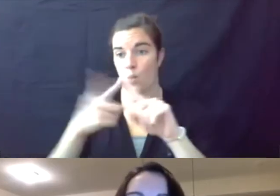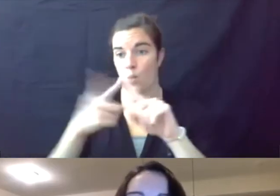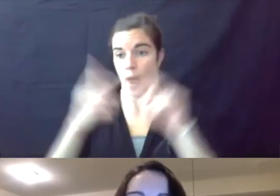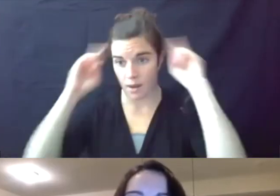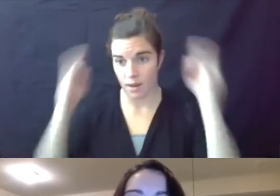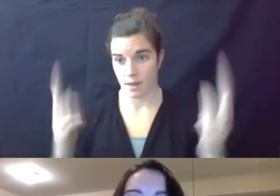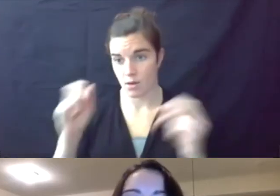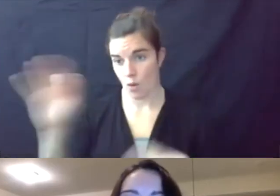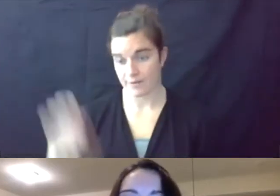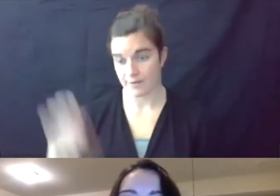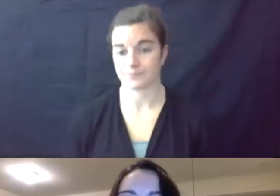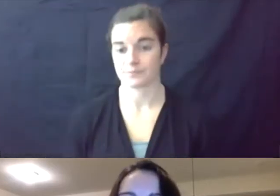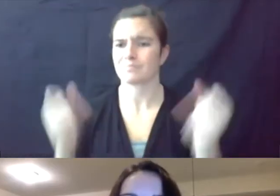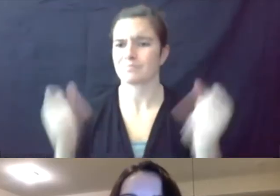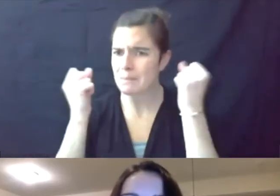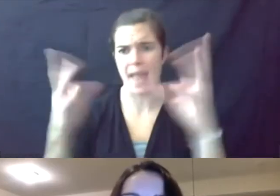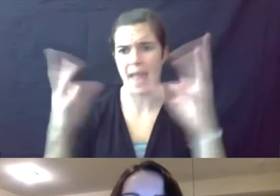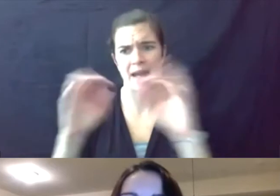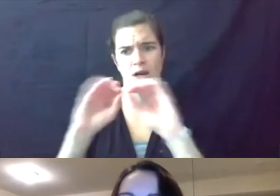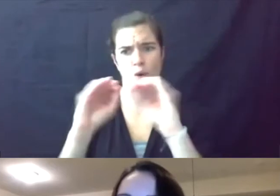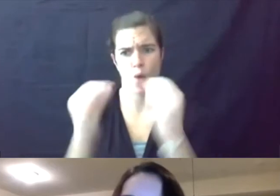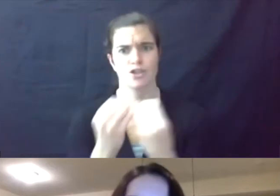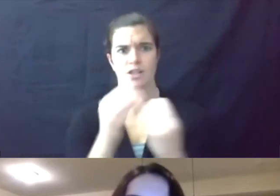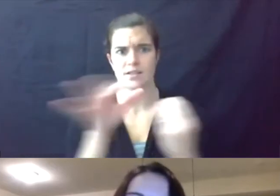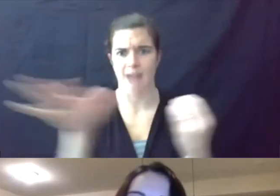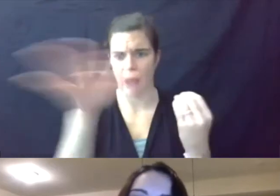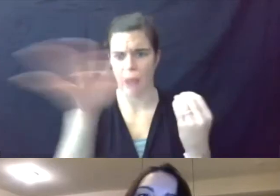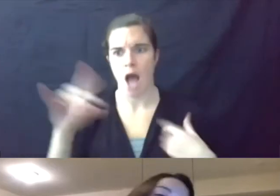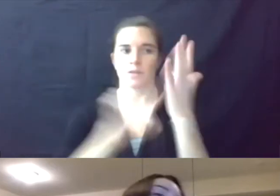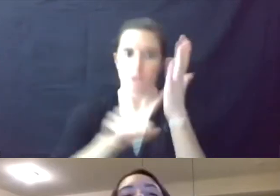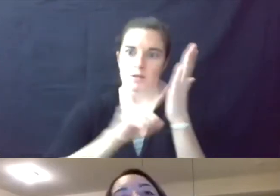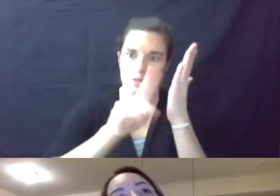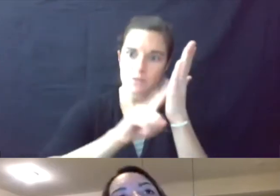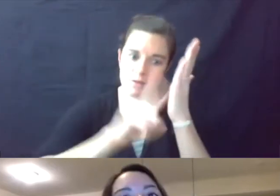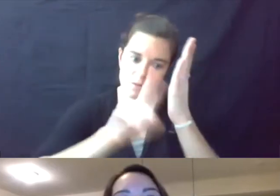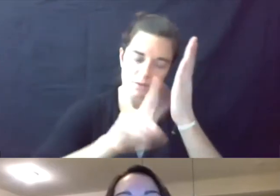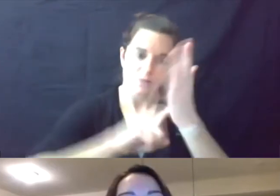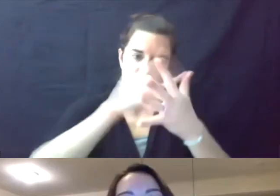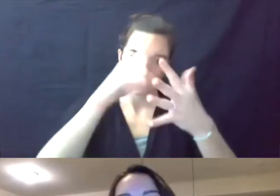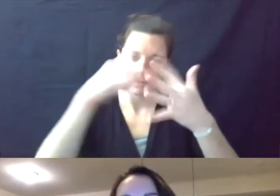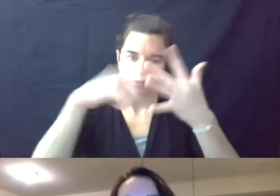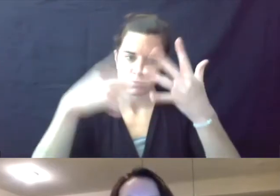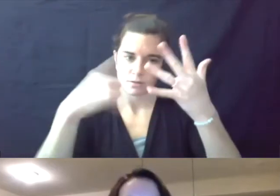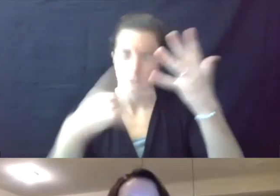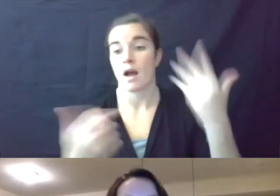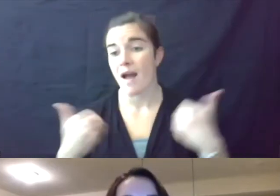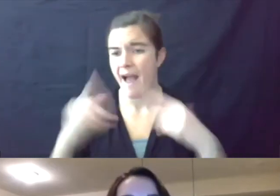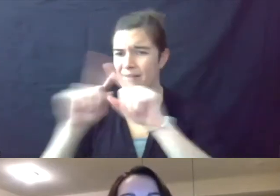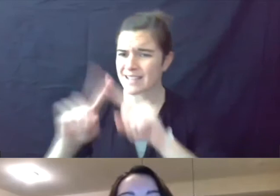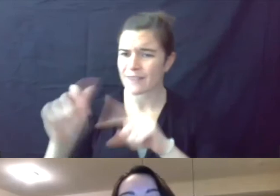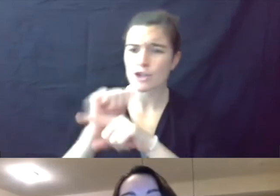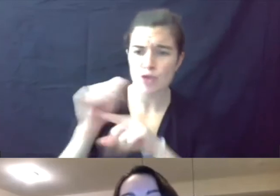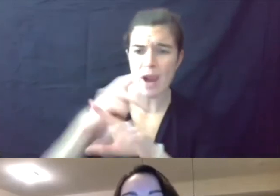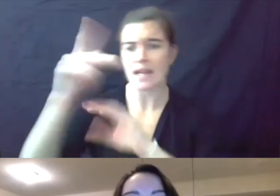of organizations out there. I spent a lot of time researching all these different organizations. They have different training programs. They might use different types of